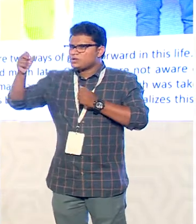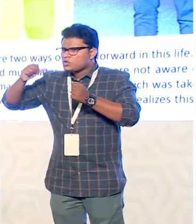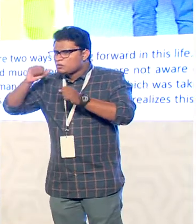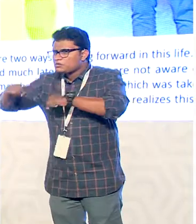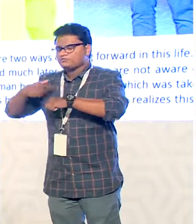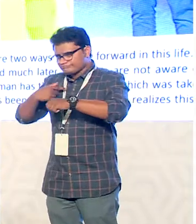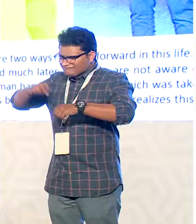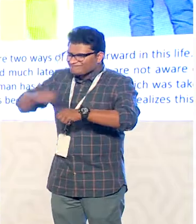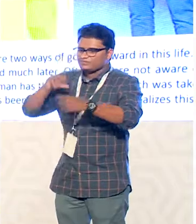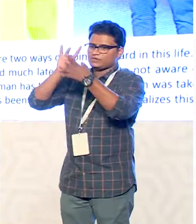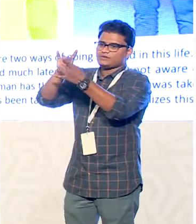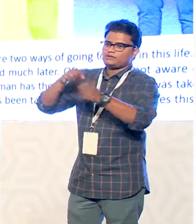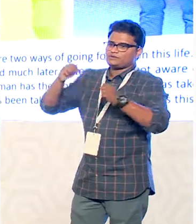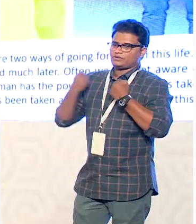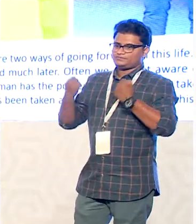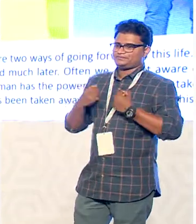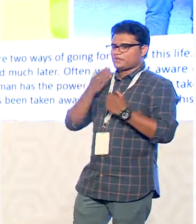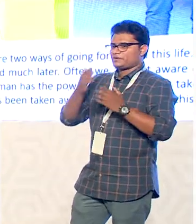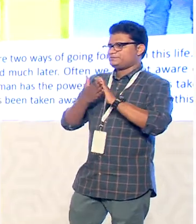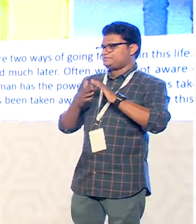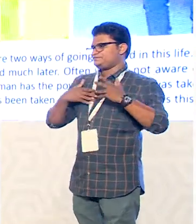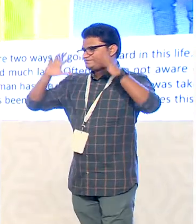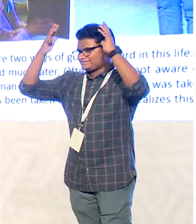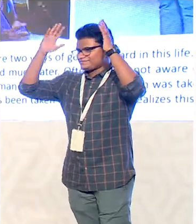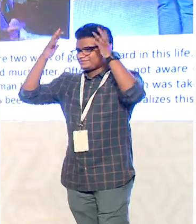the divine. Thank you. Namaskar.